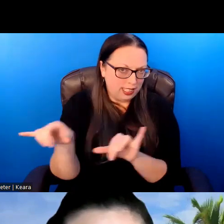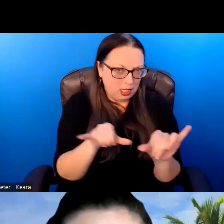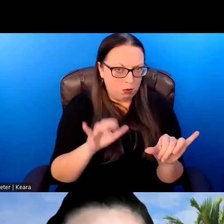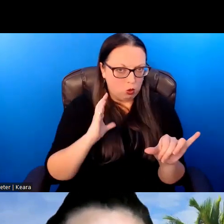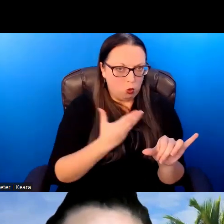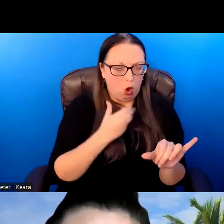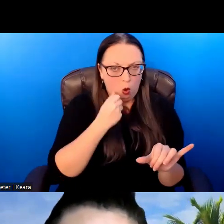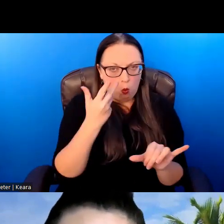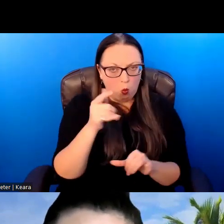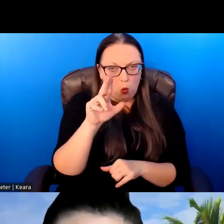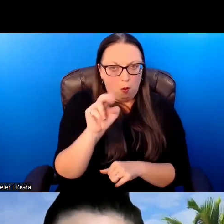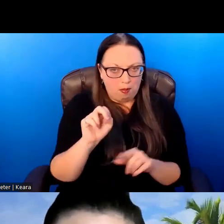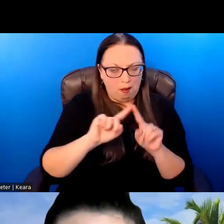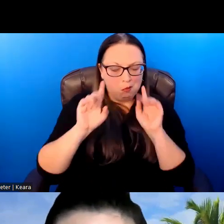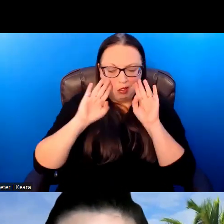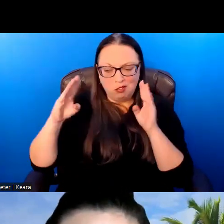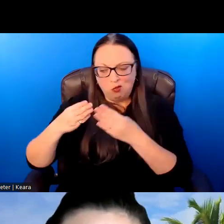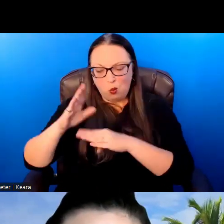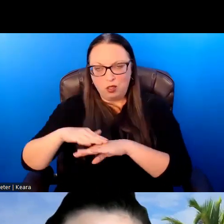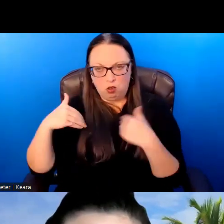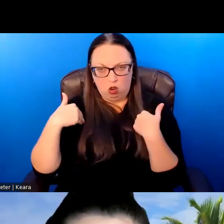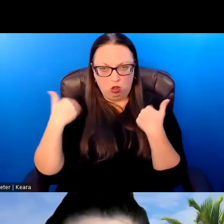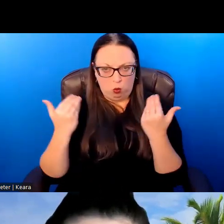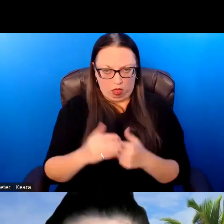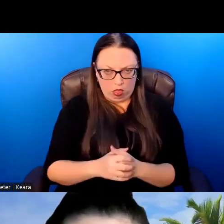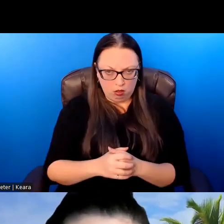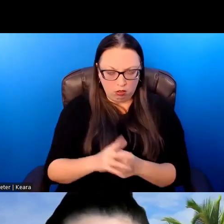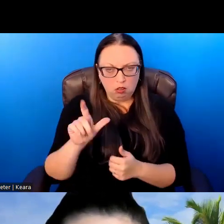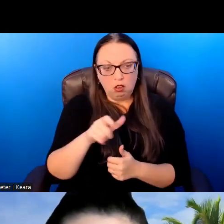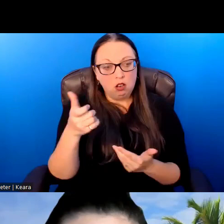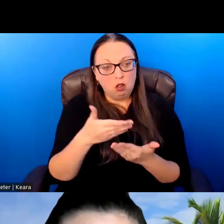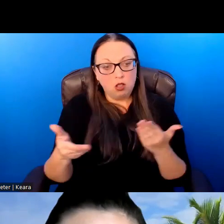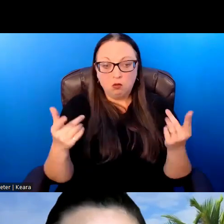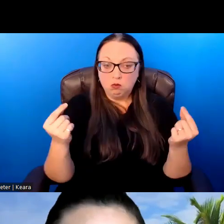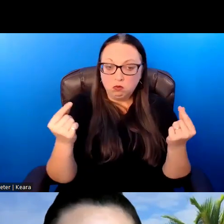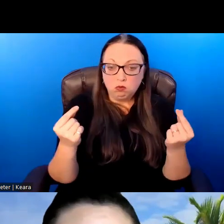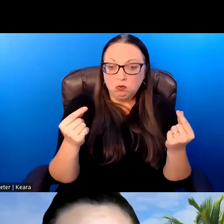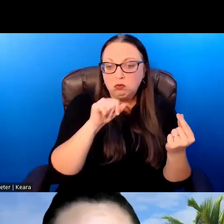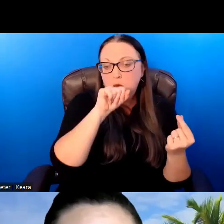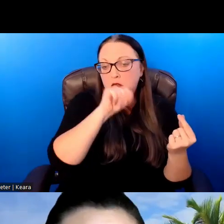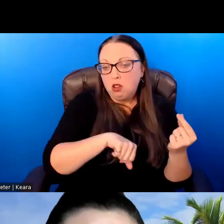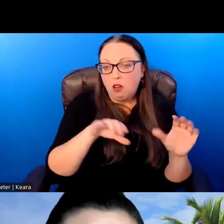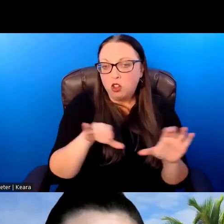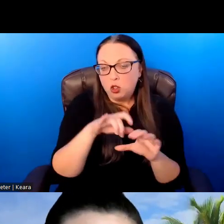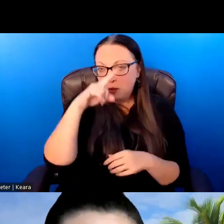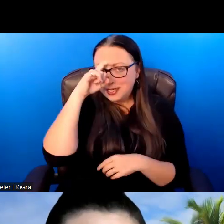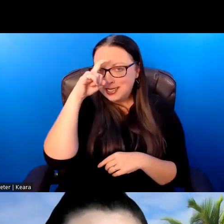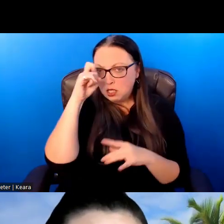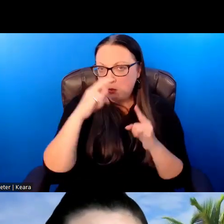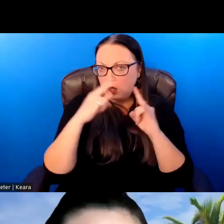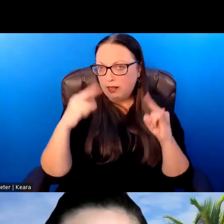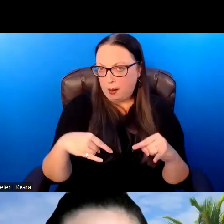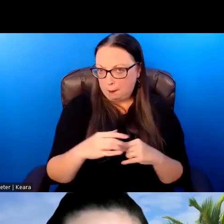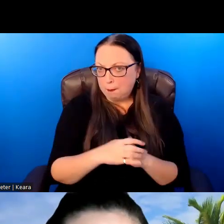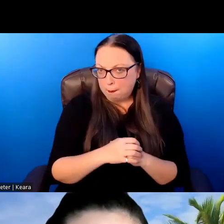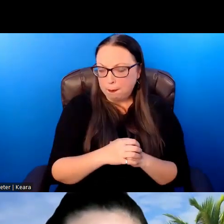warm line, but geared towards our youth. Another thing that they would like to do is they would love to do a summer camp.